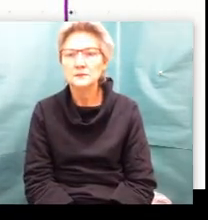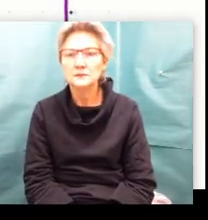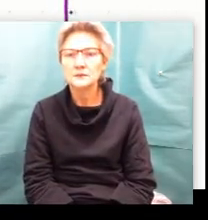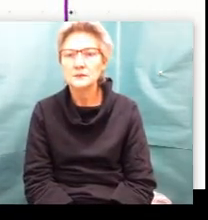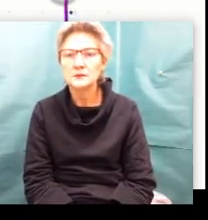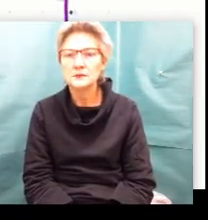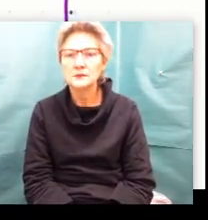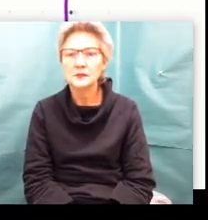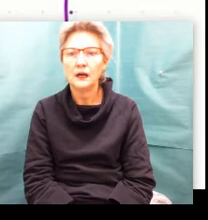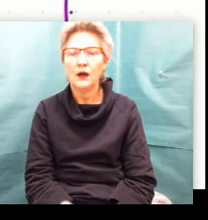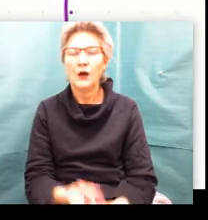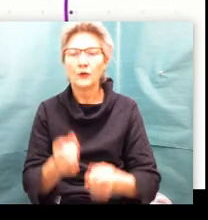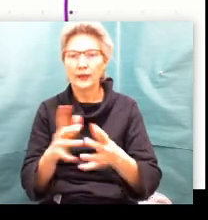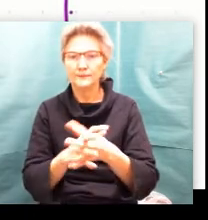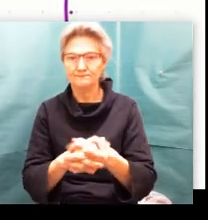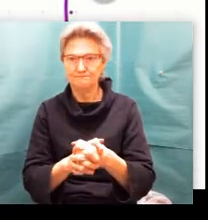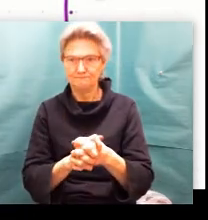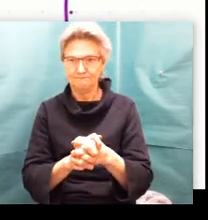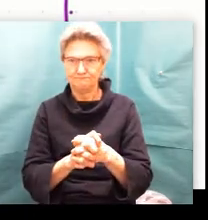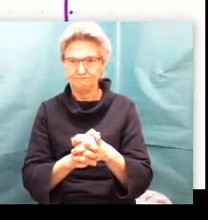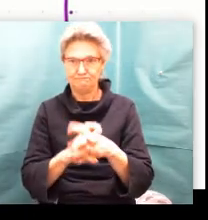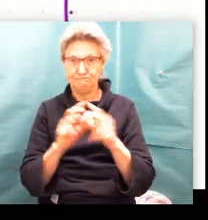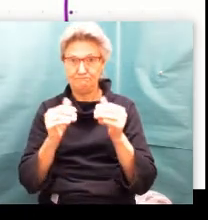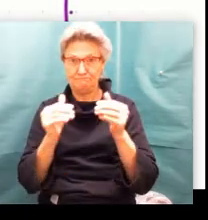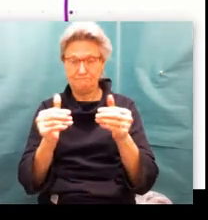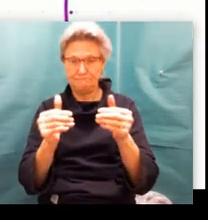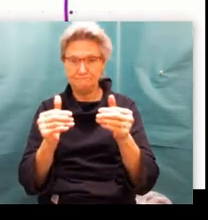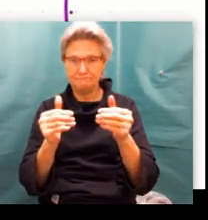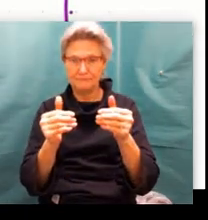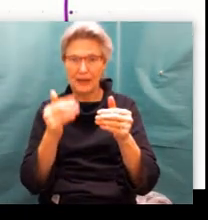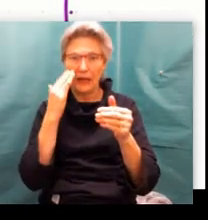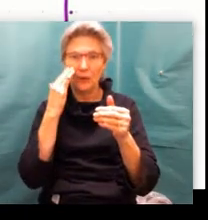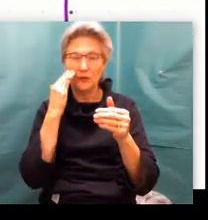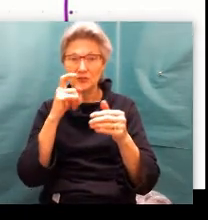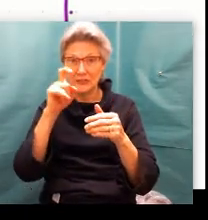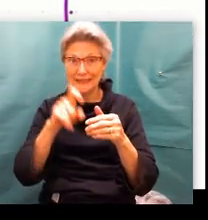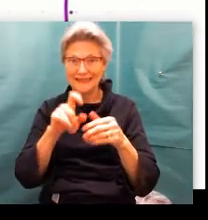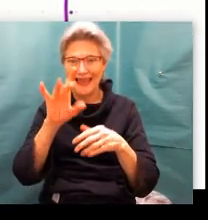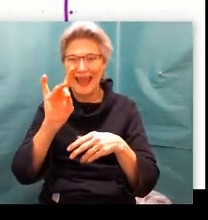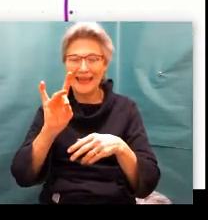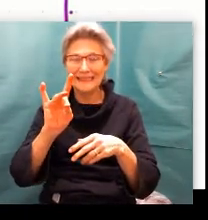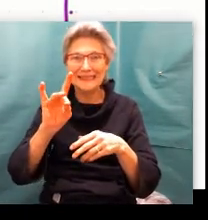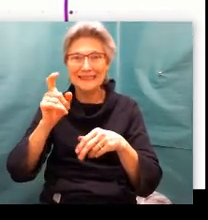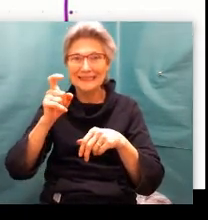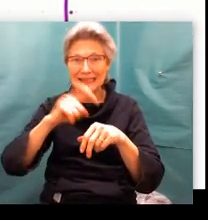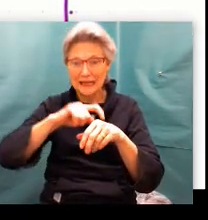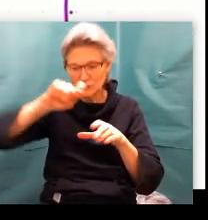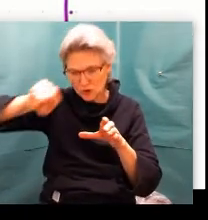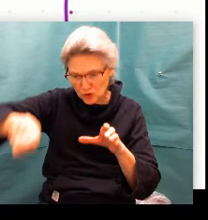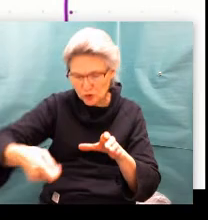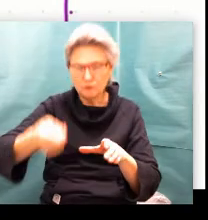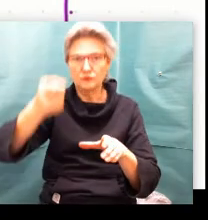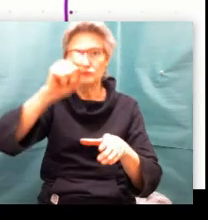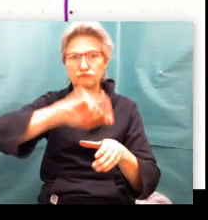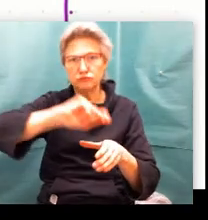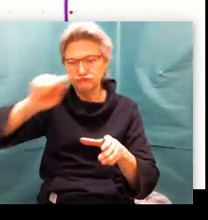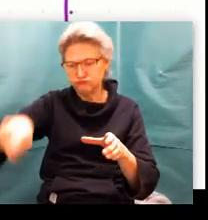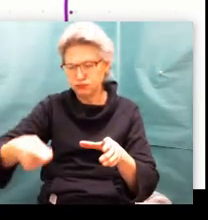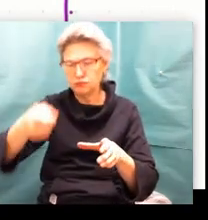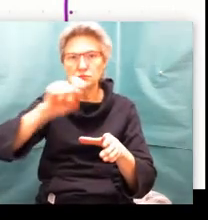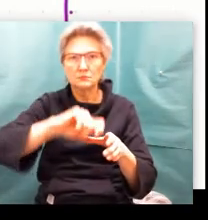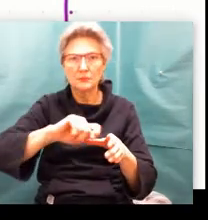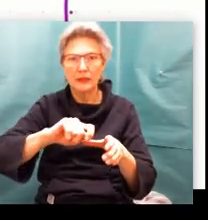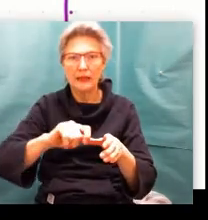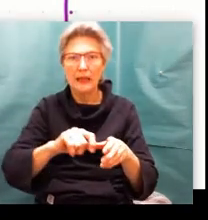that we can see that P there. There we go. So I know that she's going to need 8 scoops. Let's check this over and make sure it's reasonable. Well,